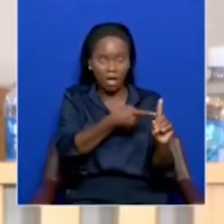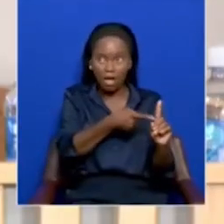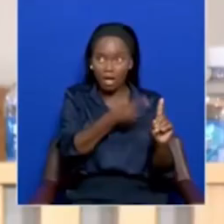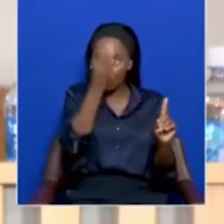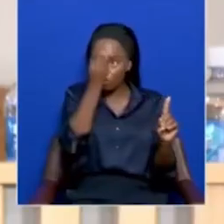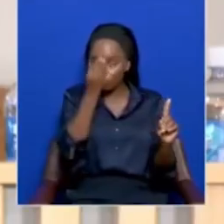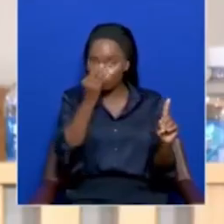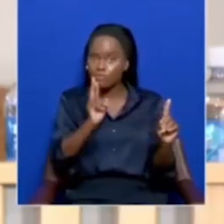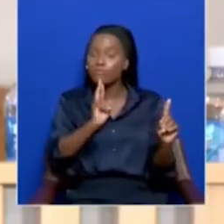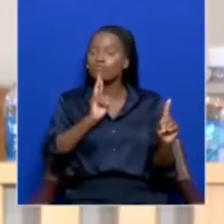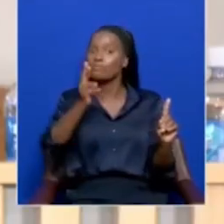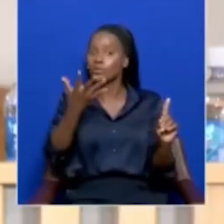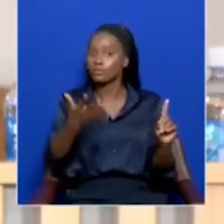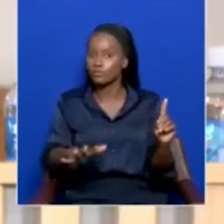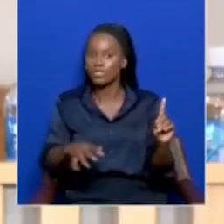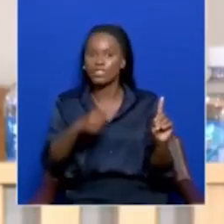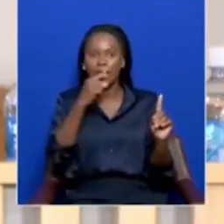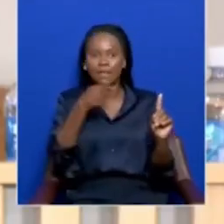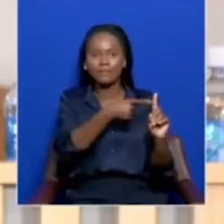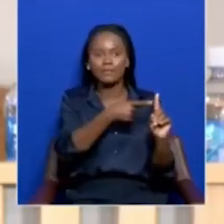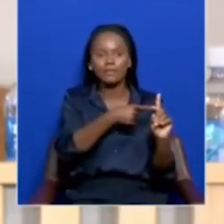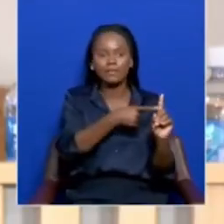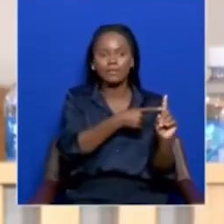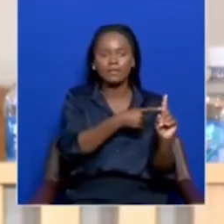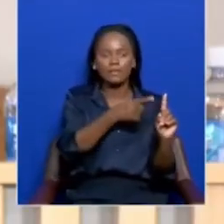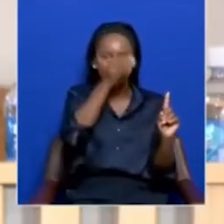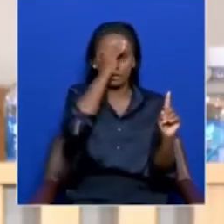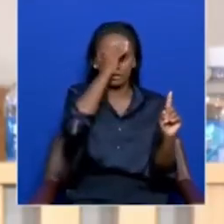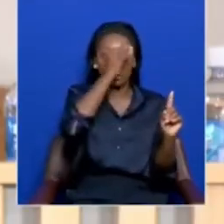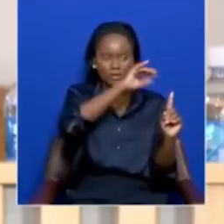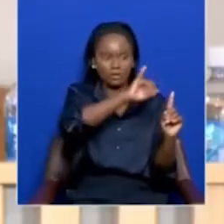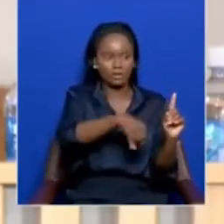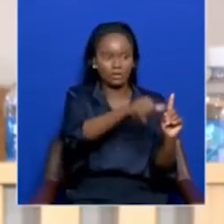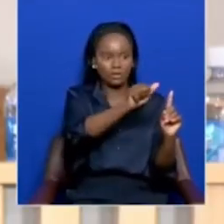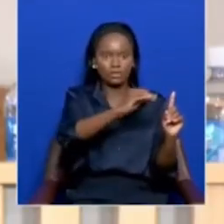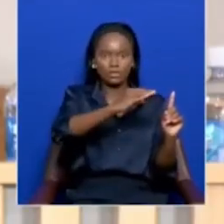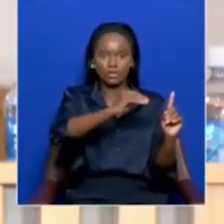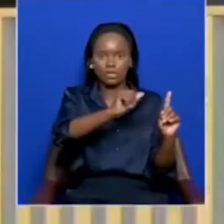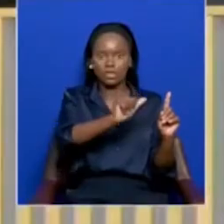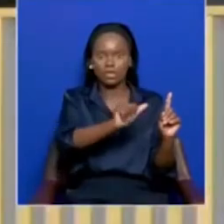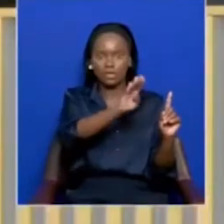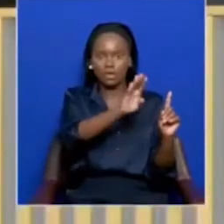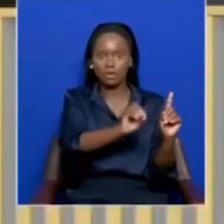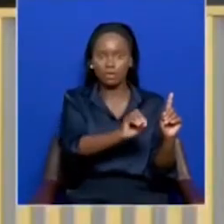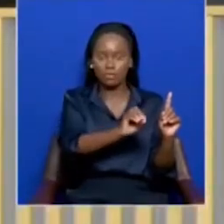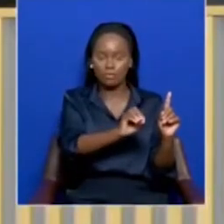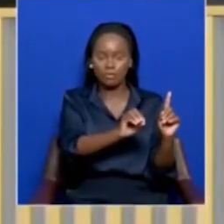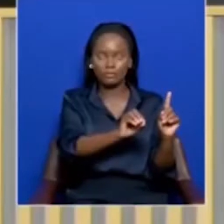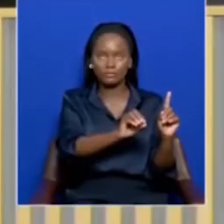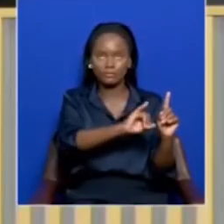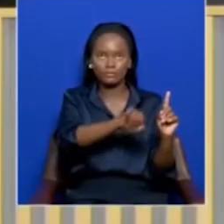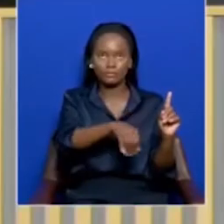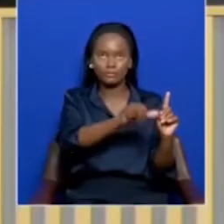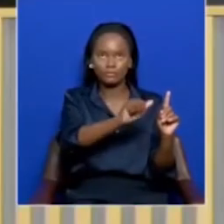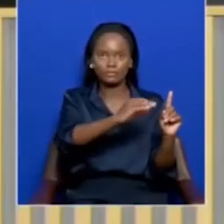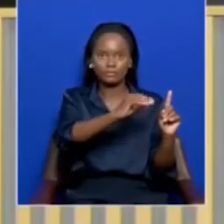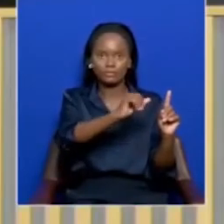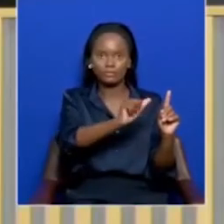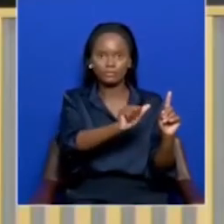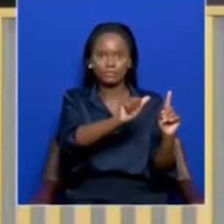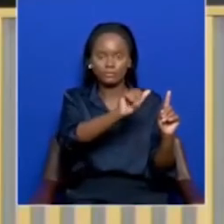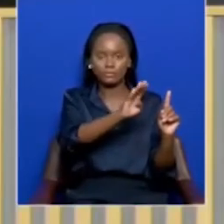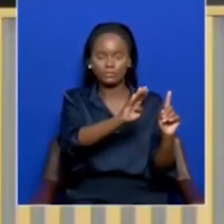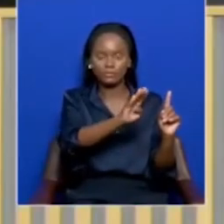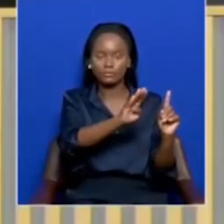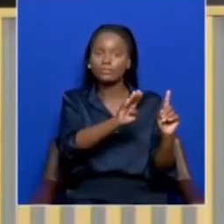with regards to General Jacobs, I must point it out that I didn't communicate with him directly,